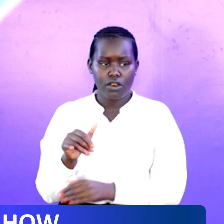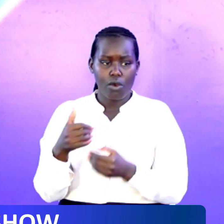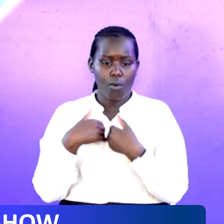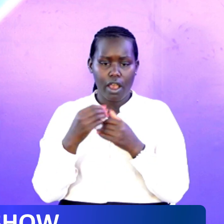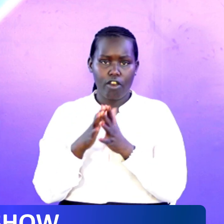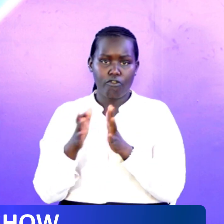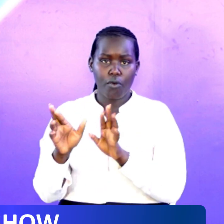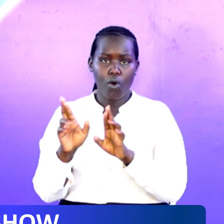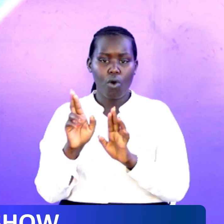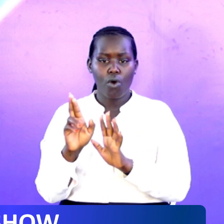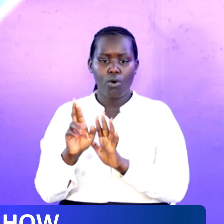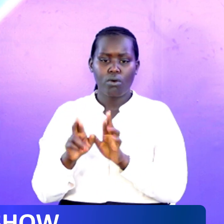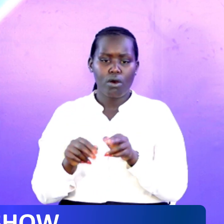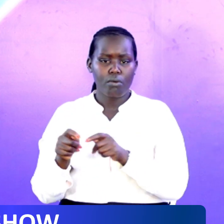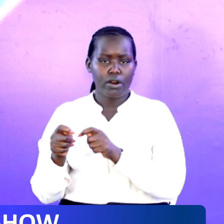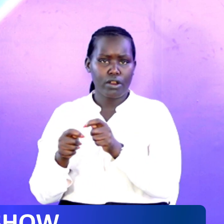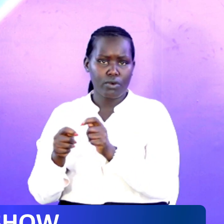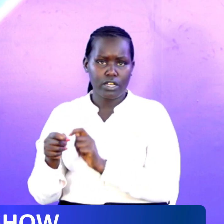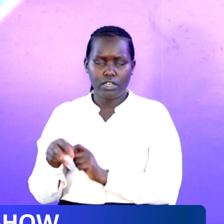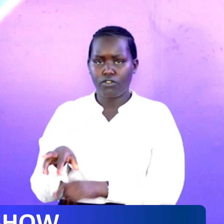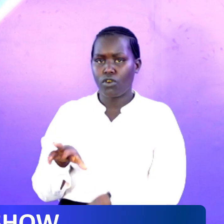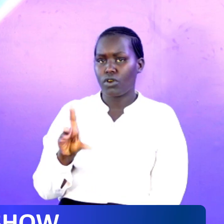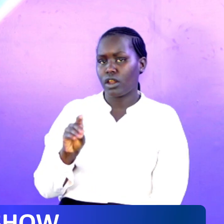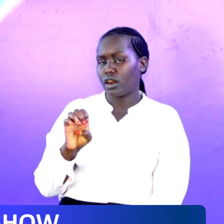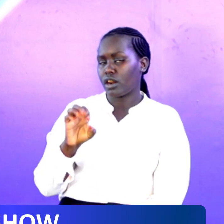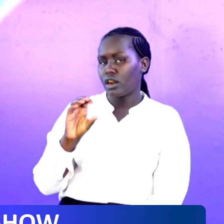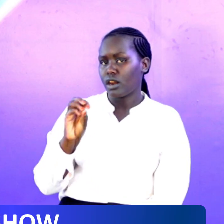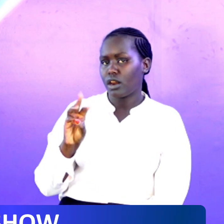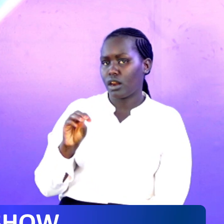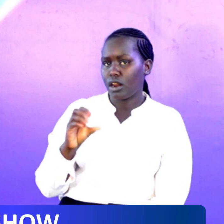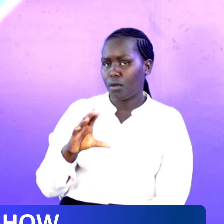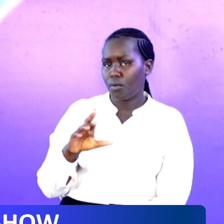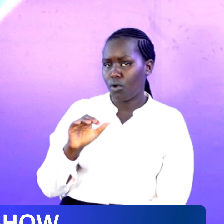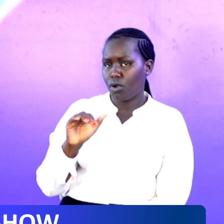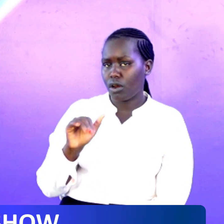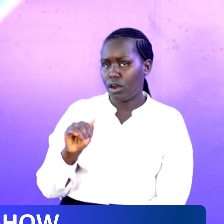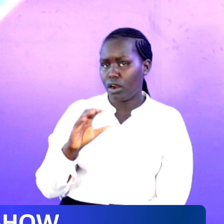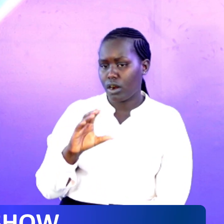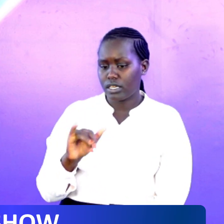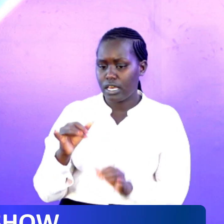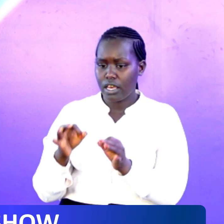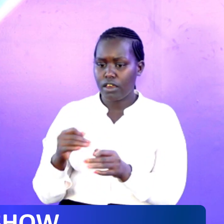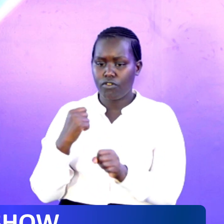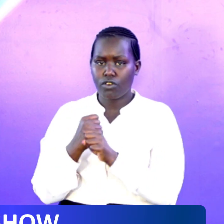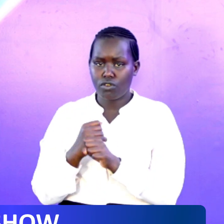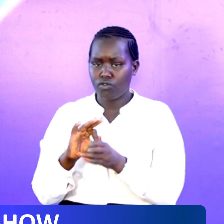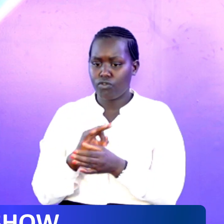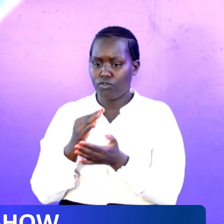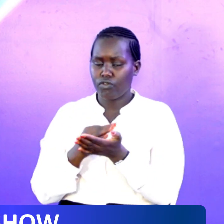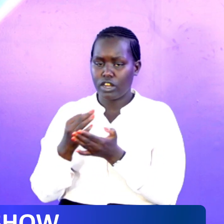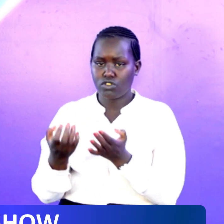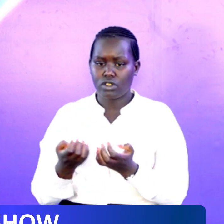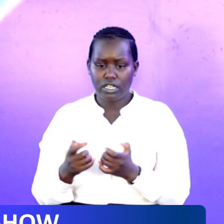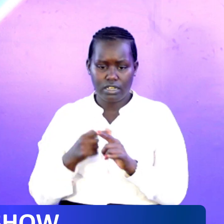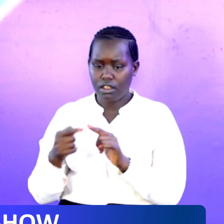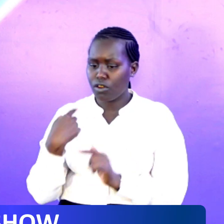for democracy. For example, banking sector, we have central bank regulate. So if you don't do according to financial requirement, someone comes after you. But who is